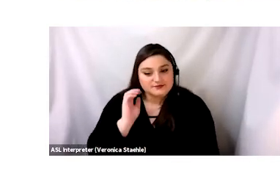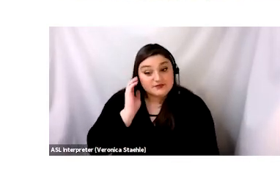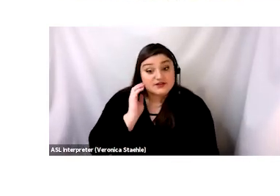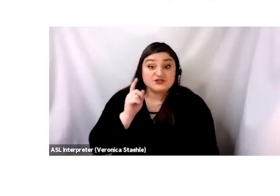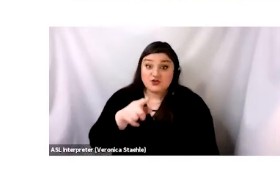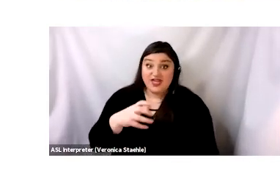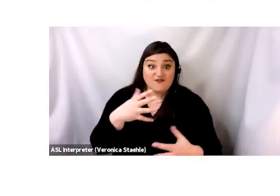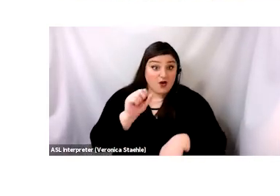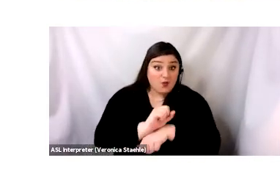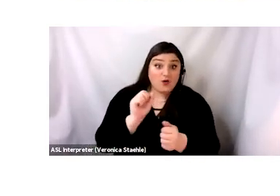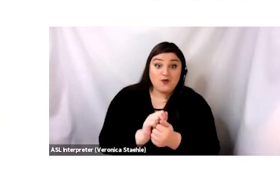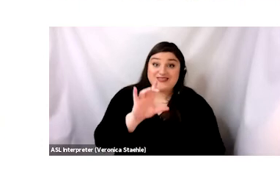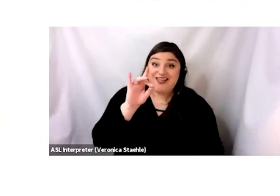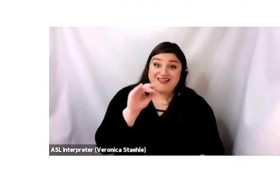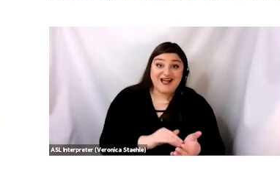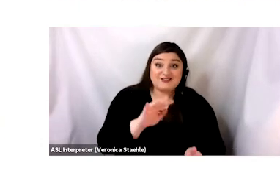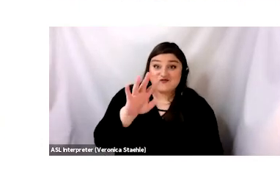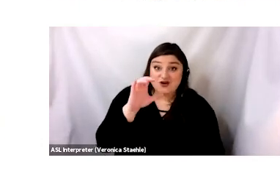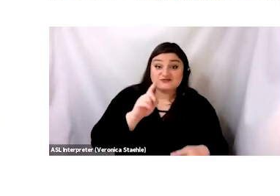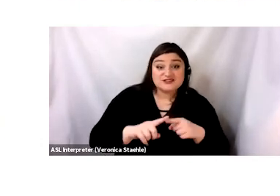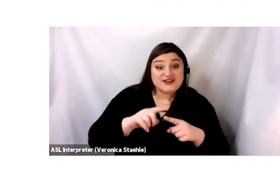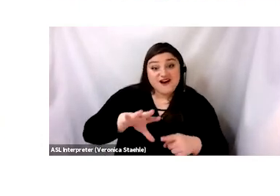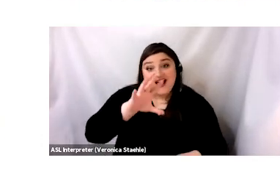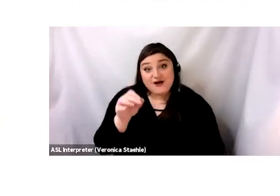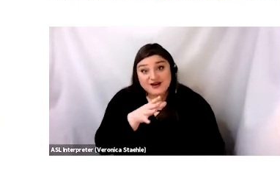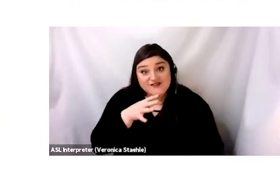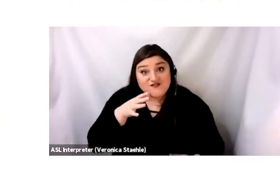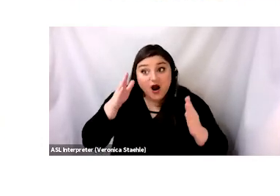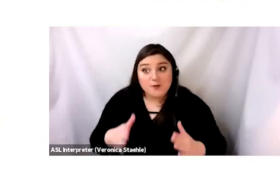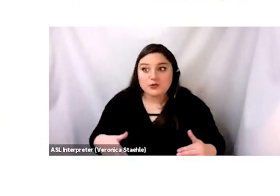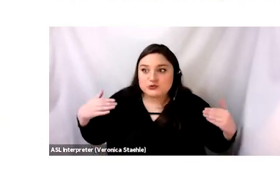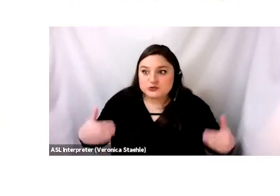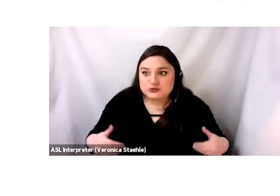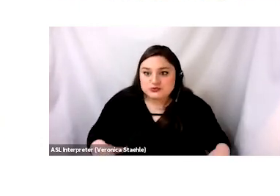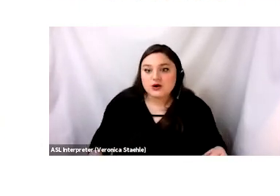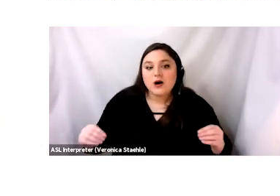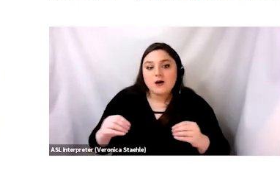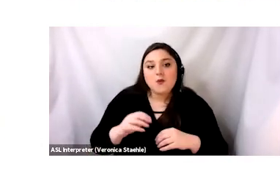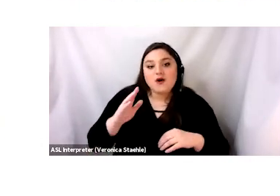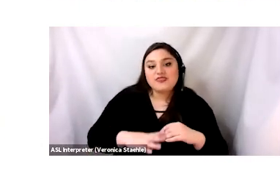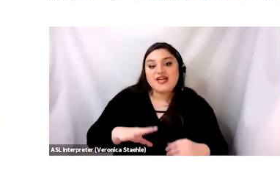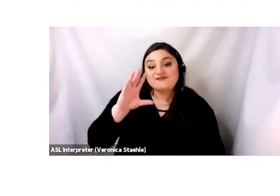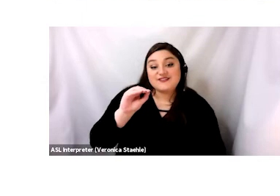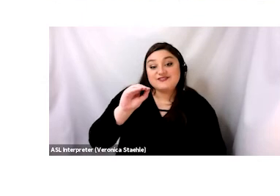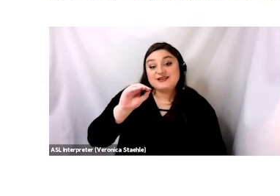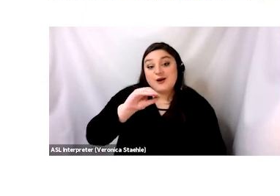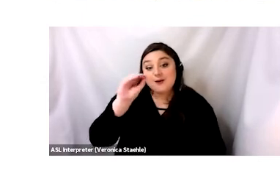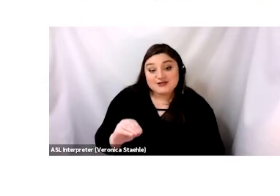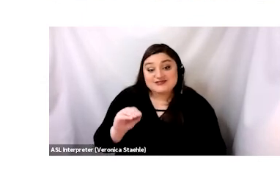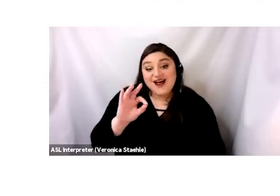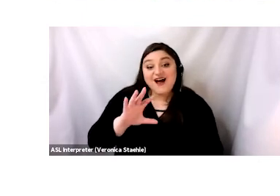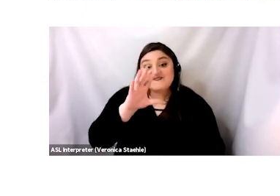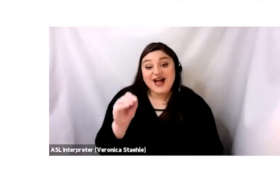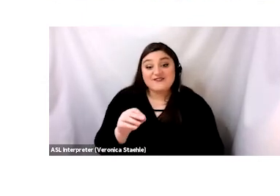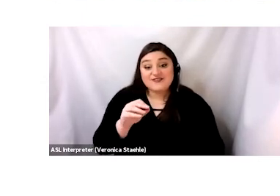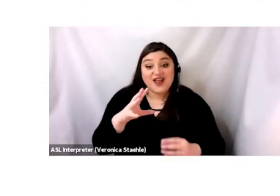cotton farmers, which they've supported through their farmer enrichment program. More than 50% of the African cotton farmers they support are women. And as